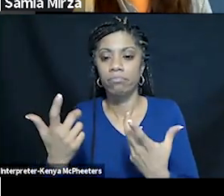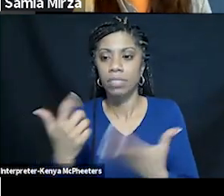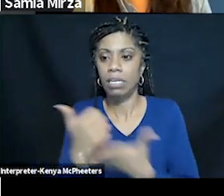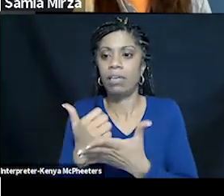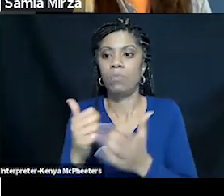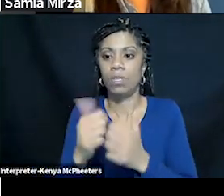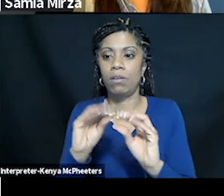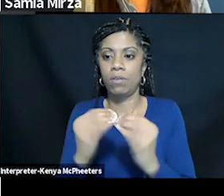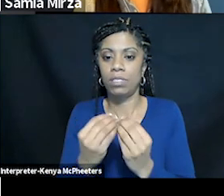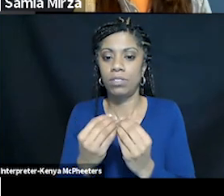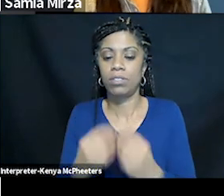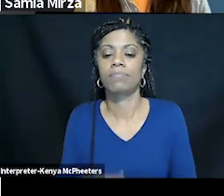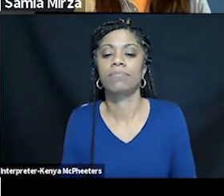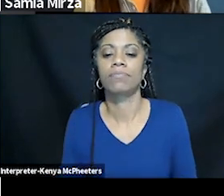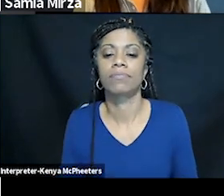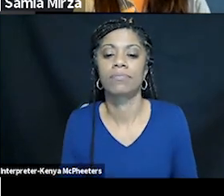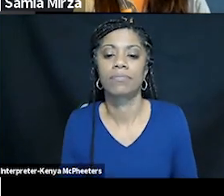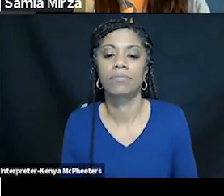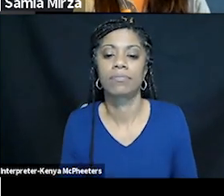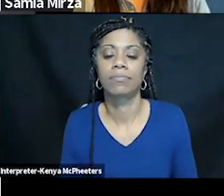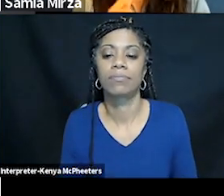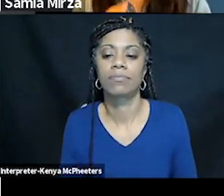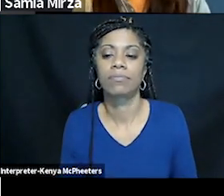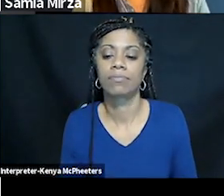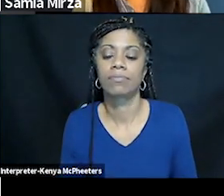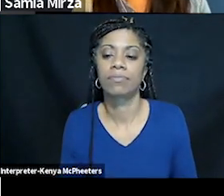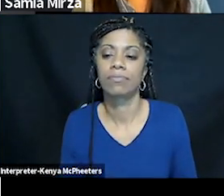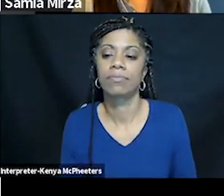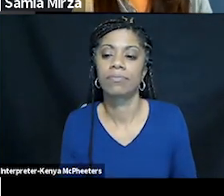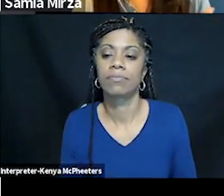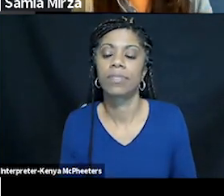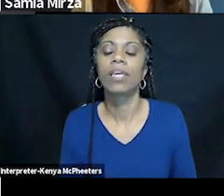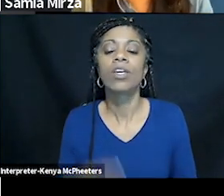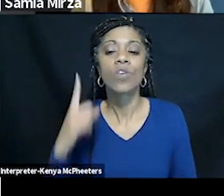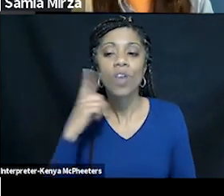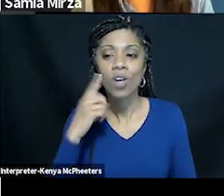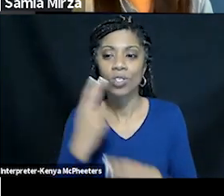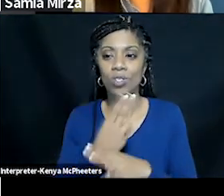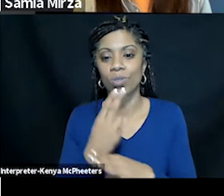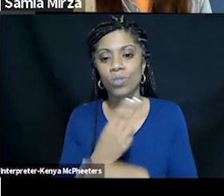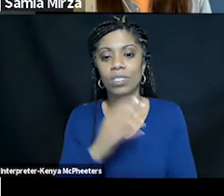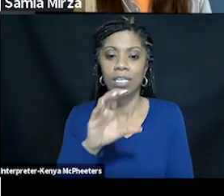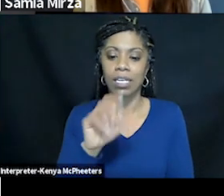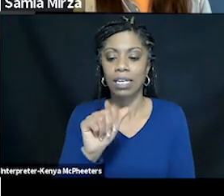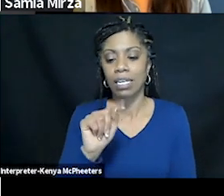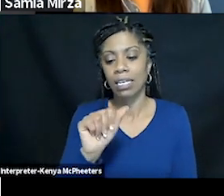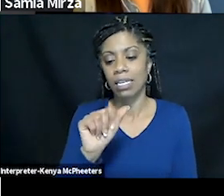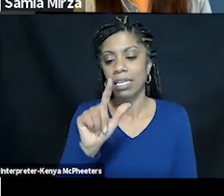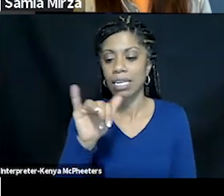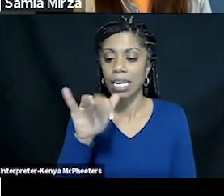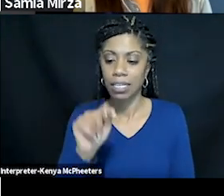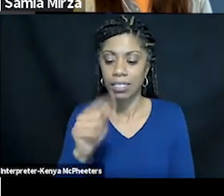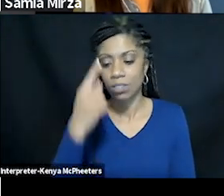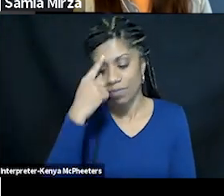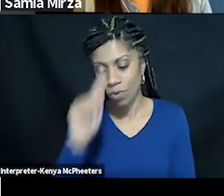is the catalyst for org change. And I think that you've heard us say that a lot, because we really do believe in the power of